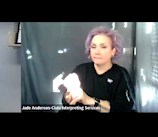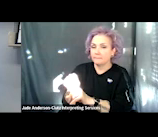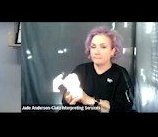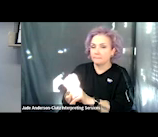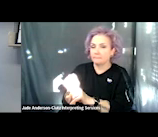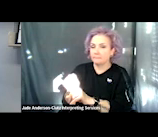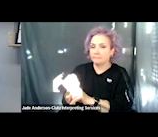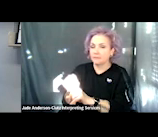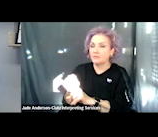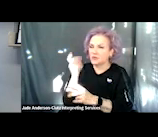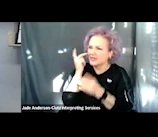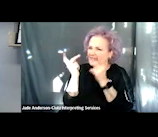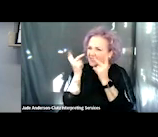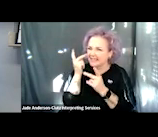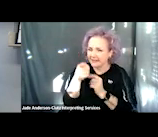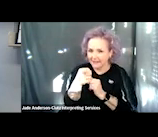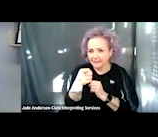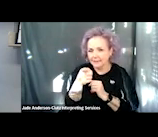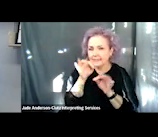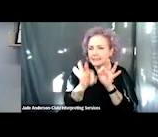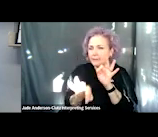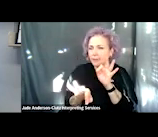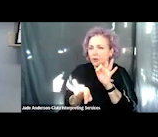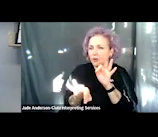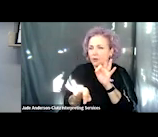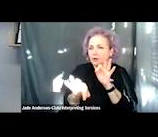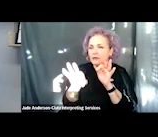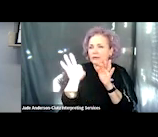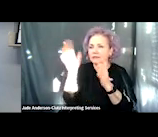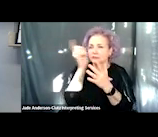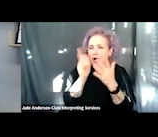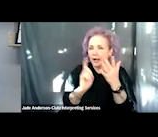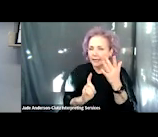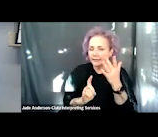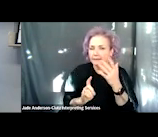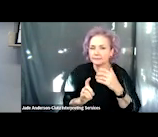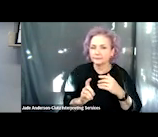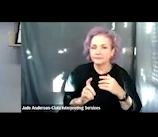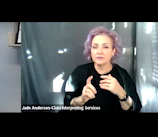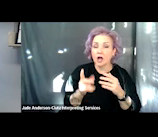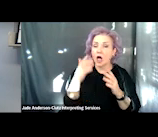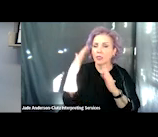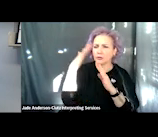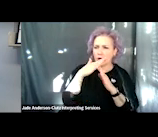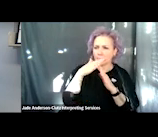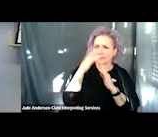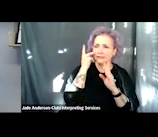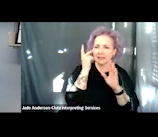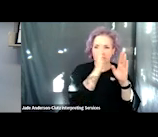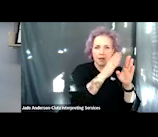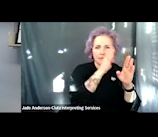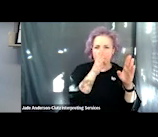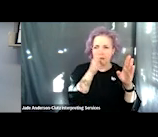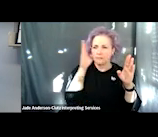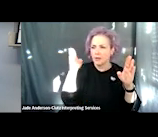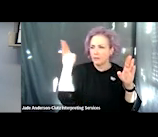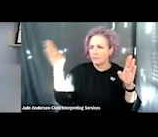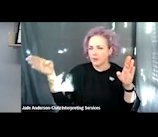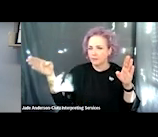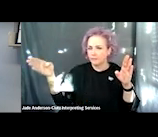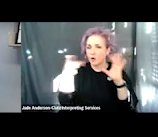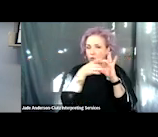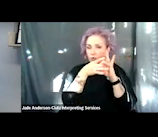molecule that binds to it. So these molecules, the ones at the top here that I've listed, these tend to be associated with